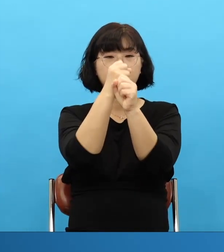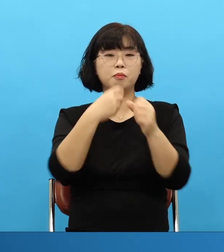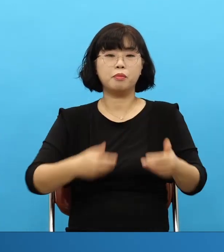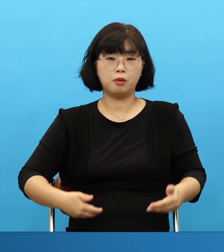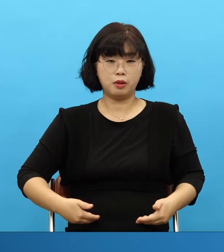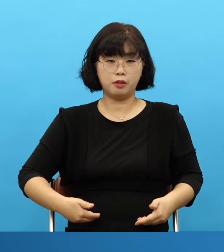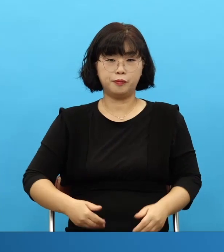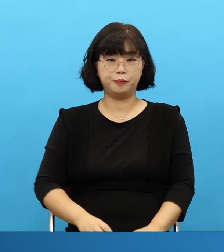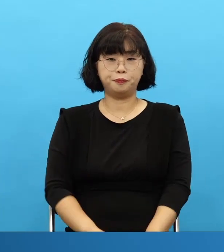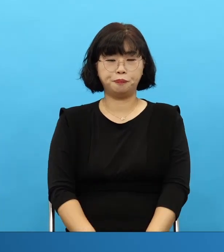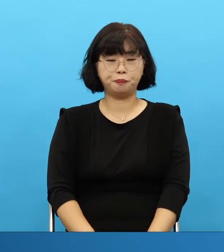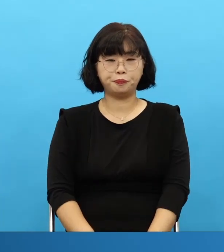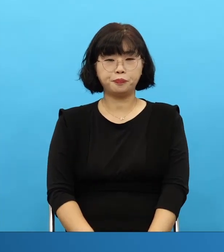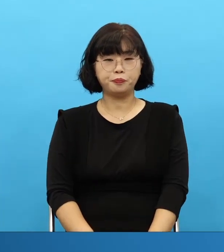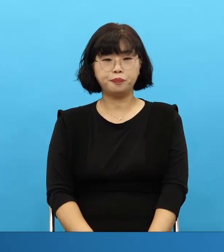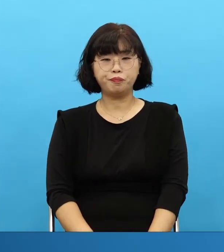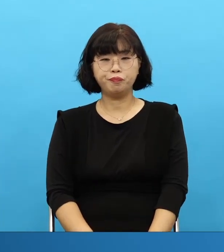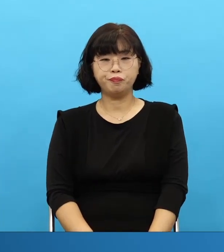time.